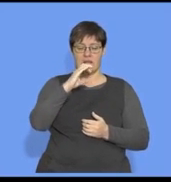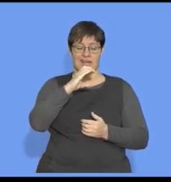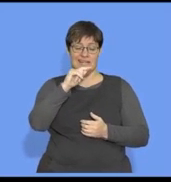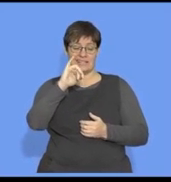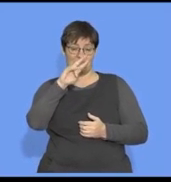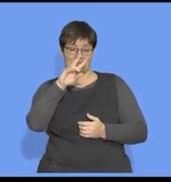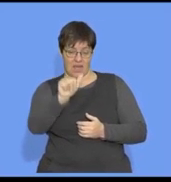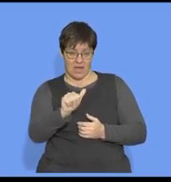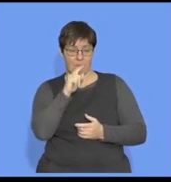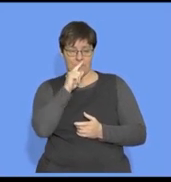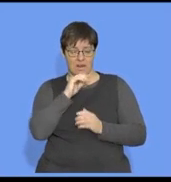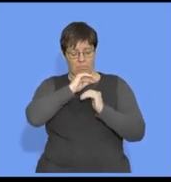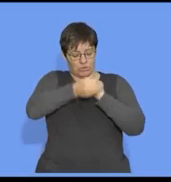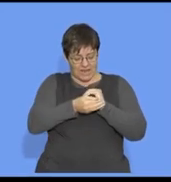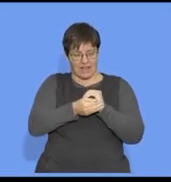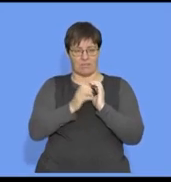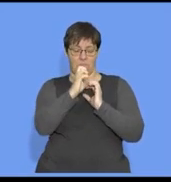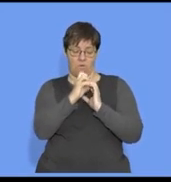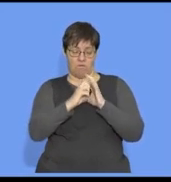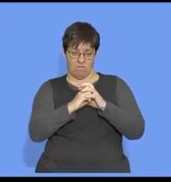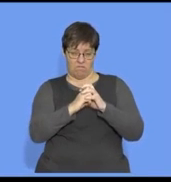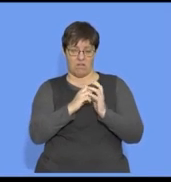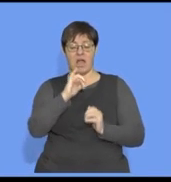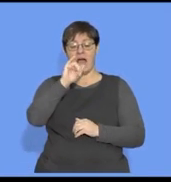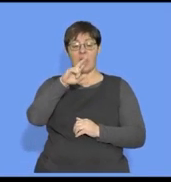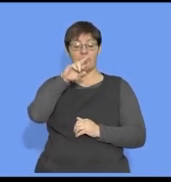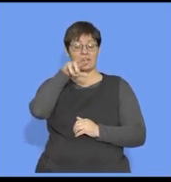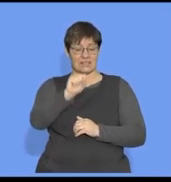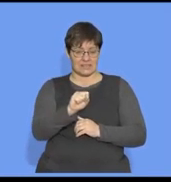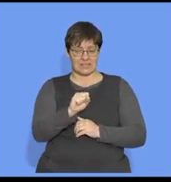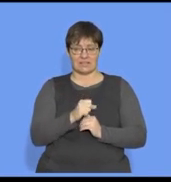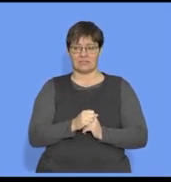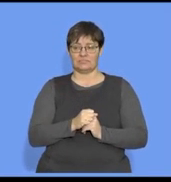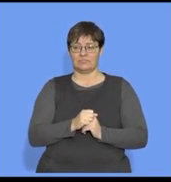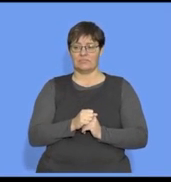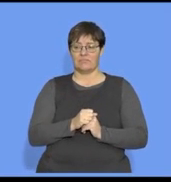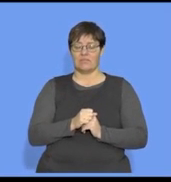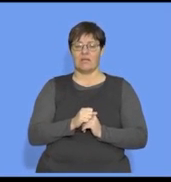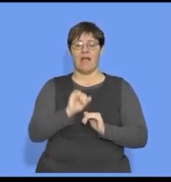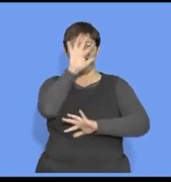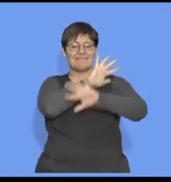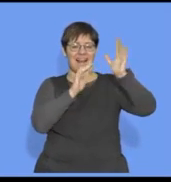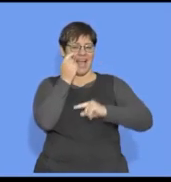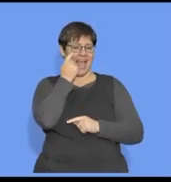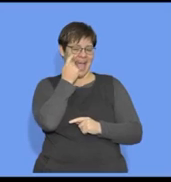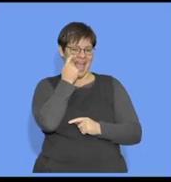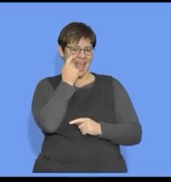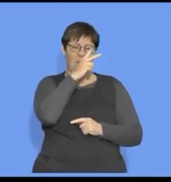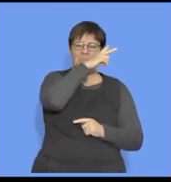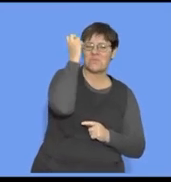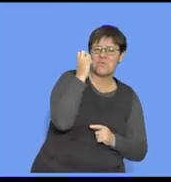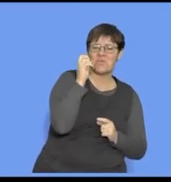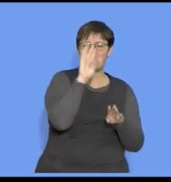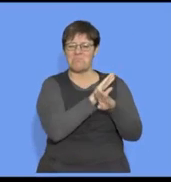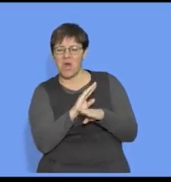eyeball, and the iris here, that colored part of the eye